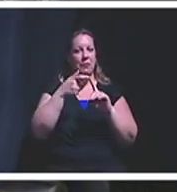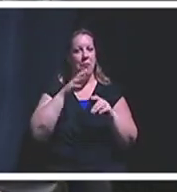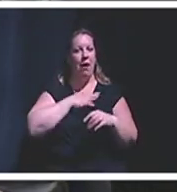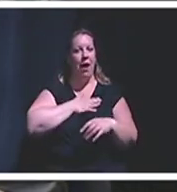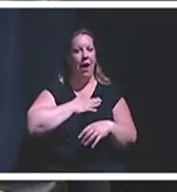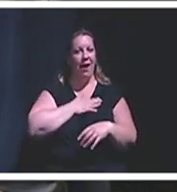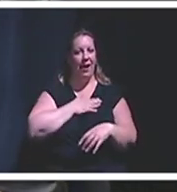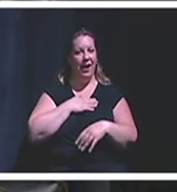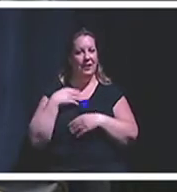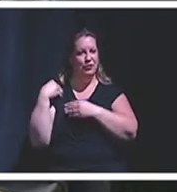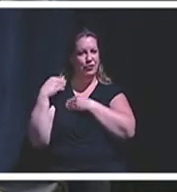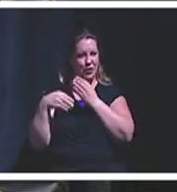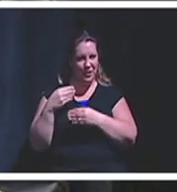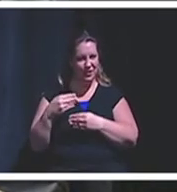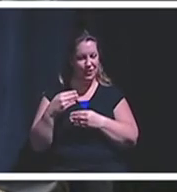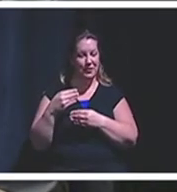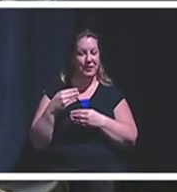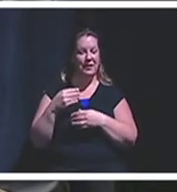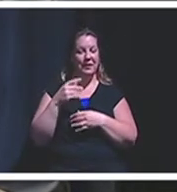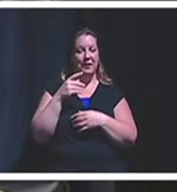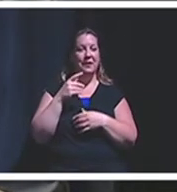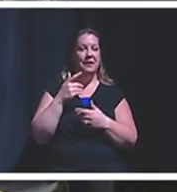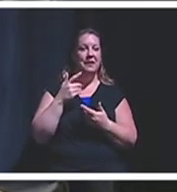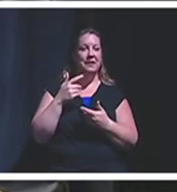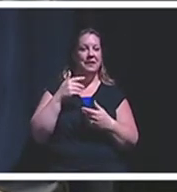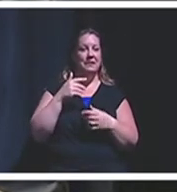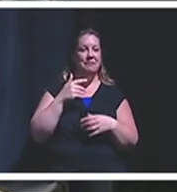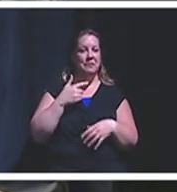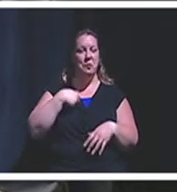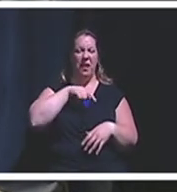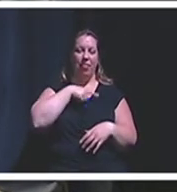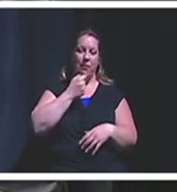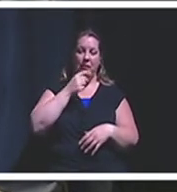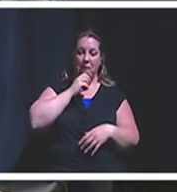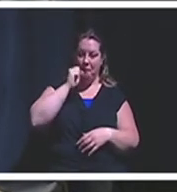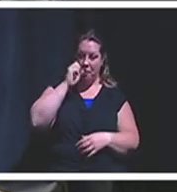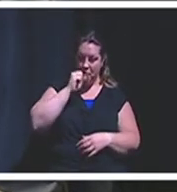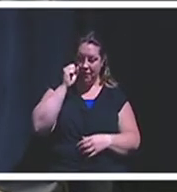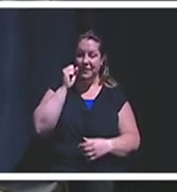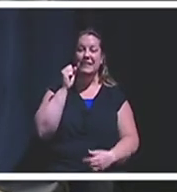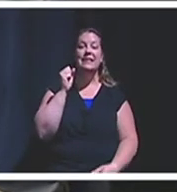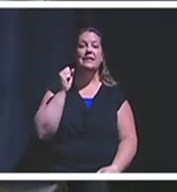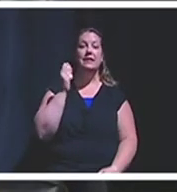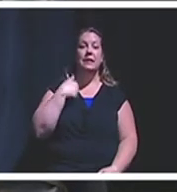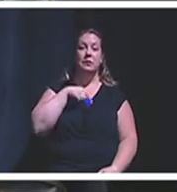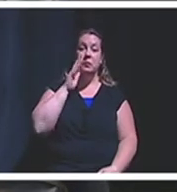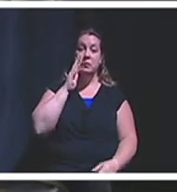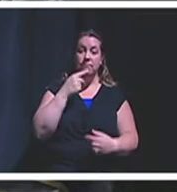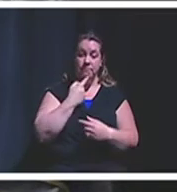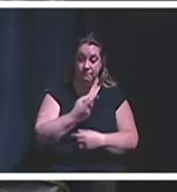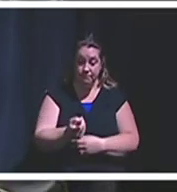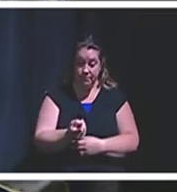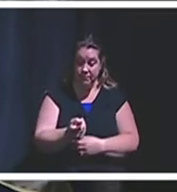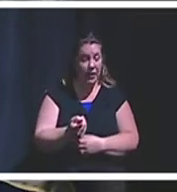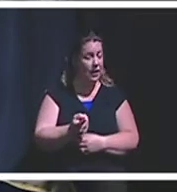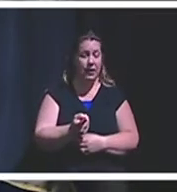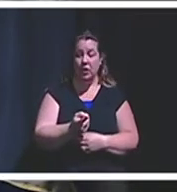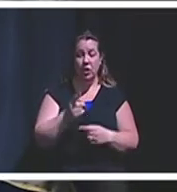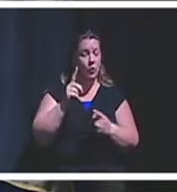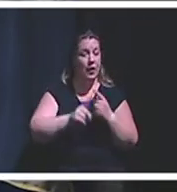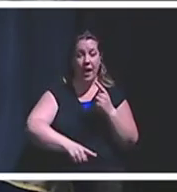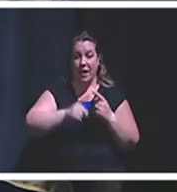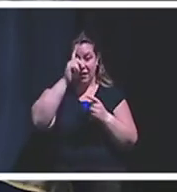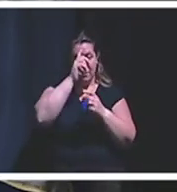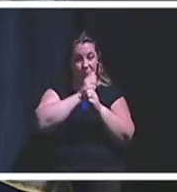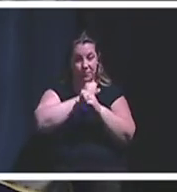lighter than your generation, to say to you, you just can't imagine